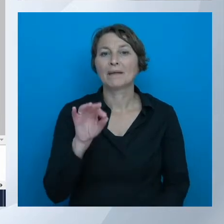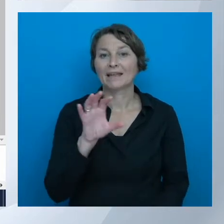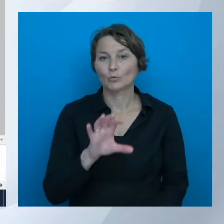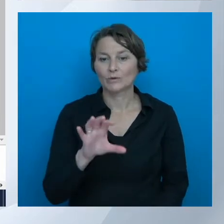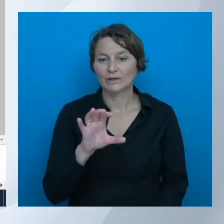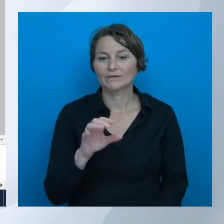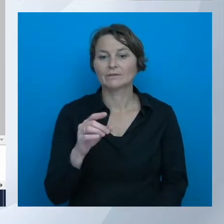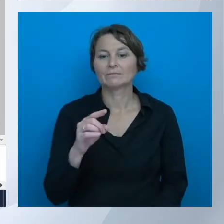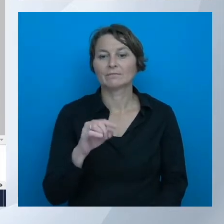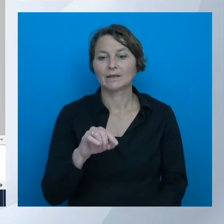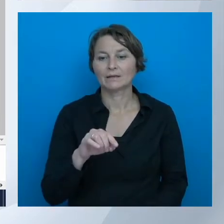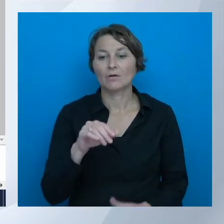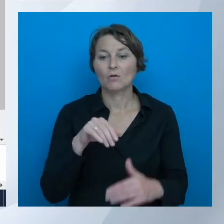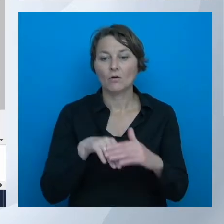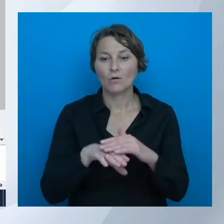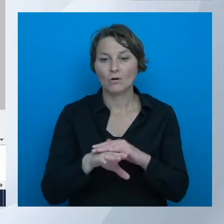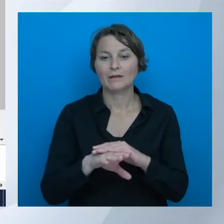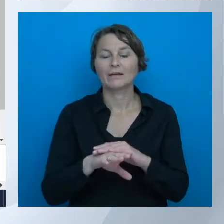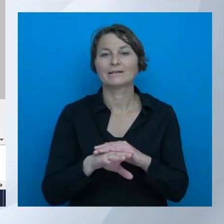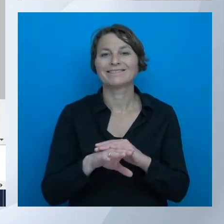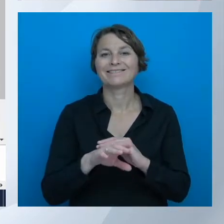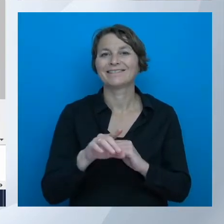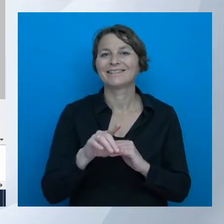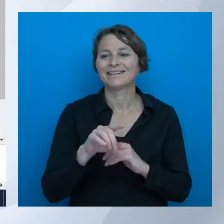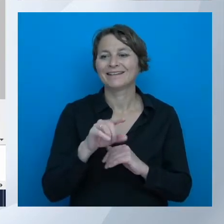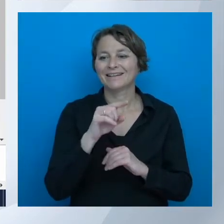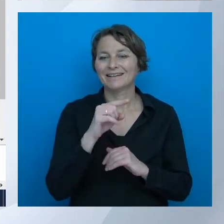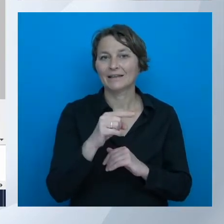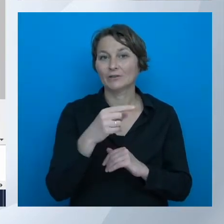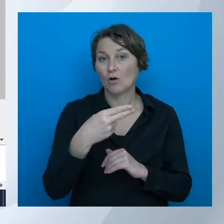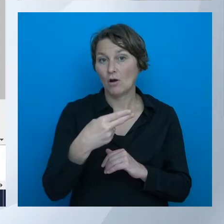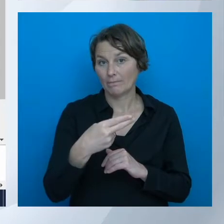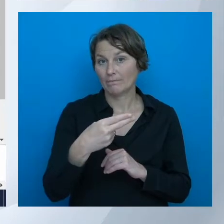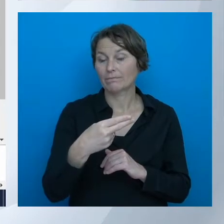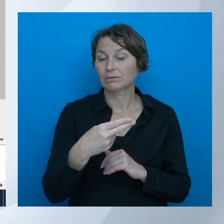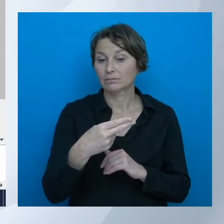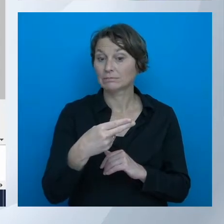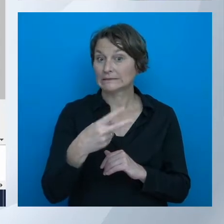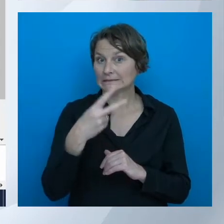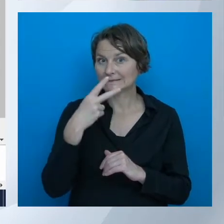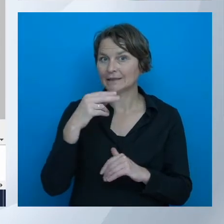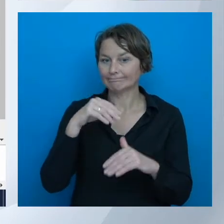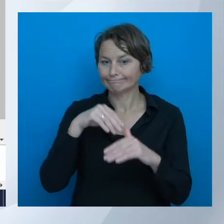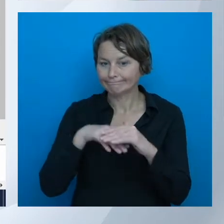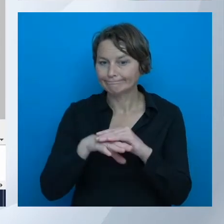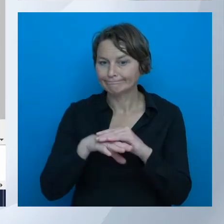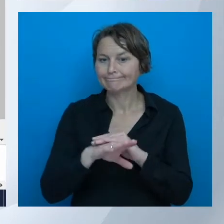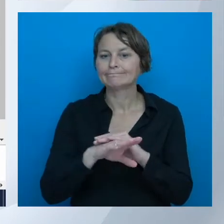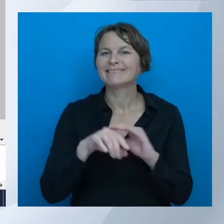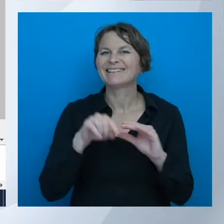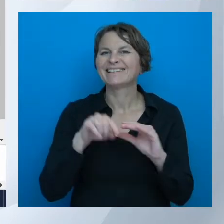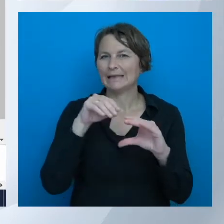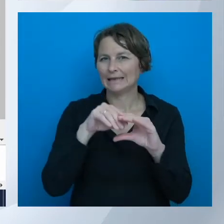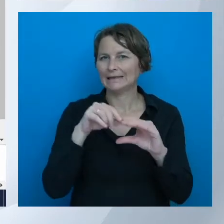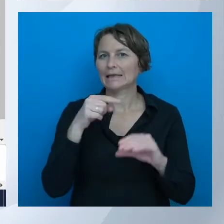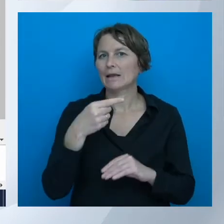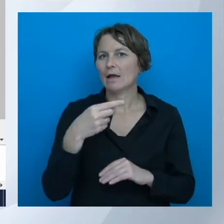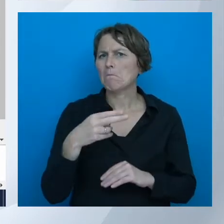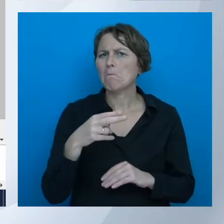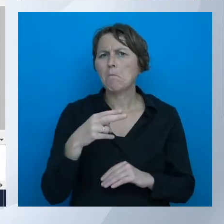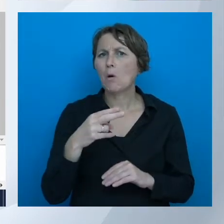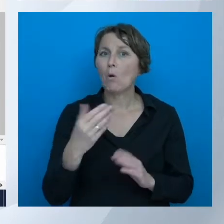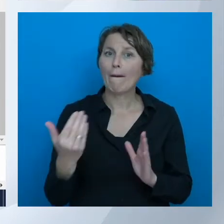GitHub. And what this actually does is this logs me in within GitHub. I'm already logged in, so I don't need to specify